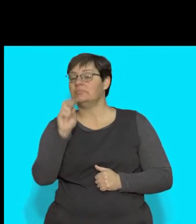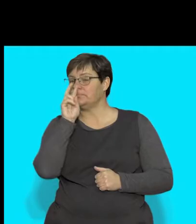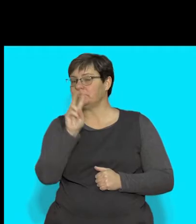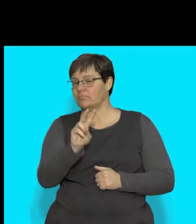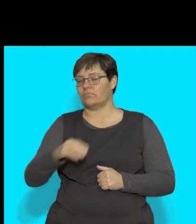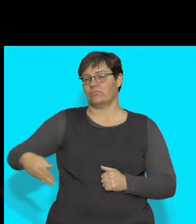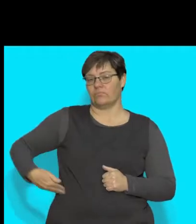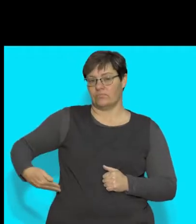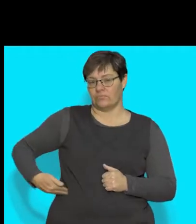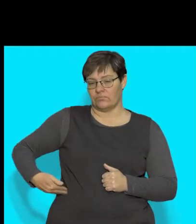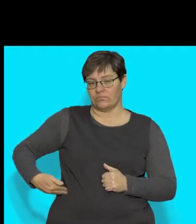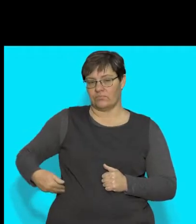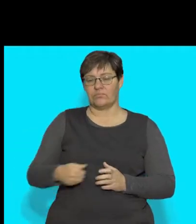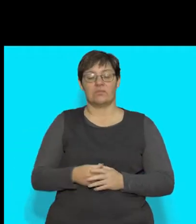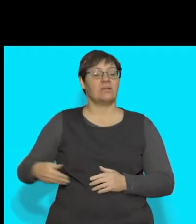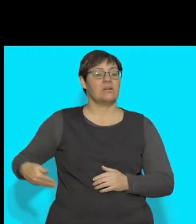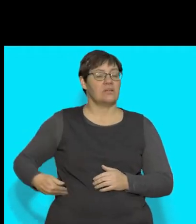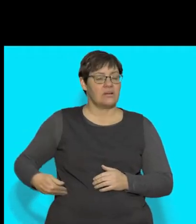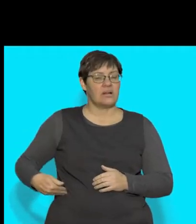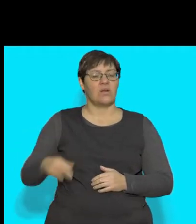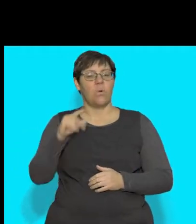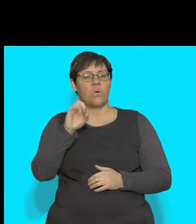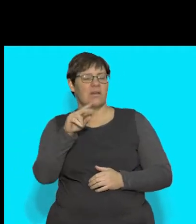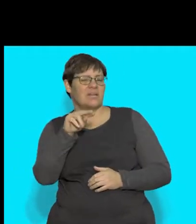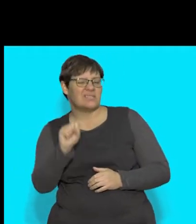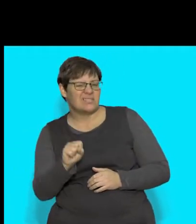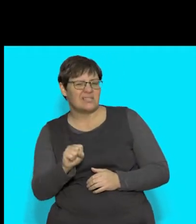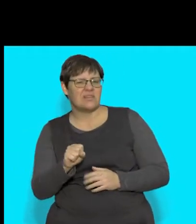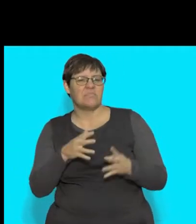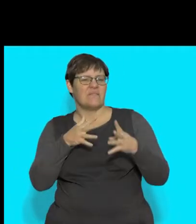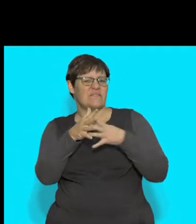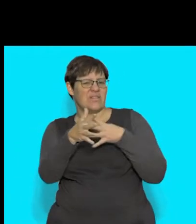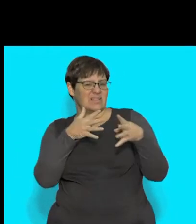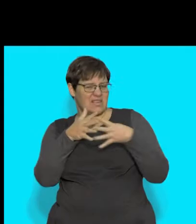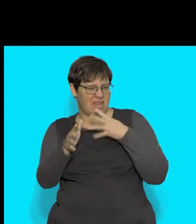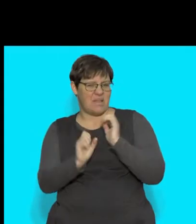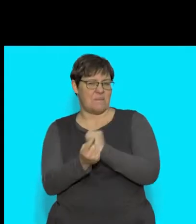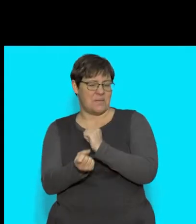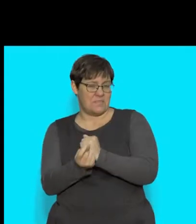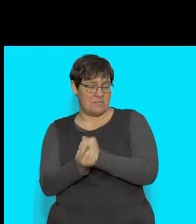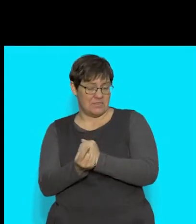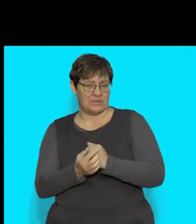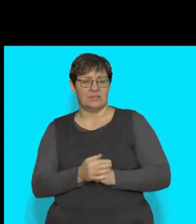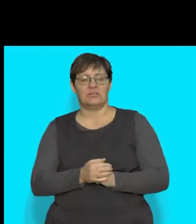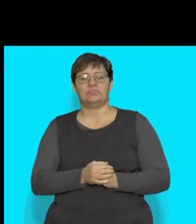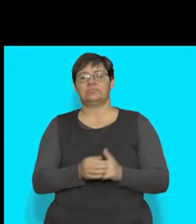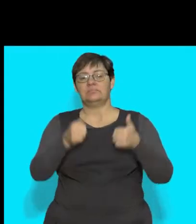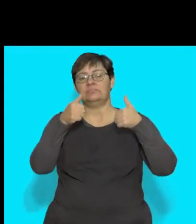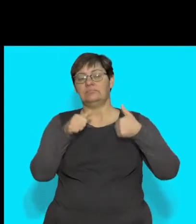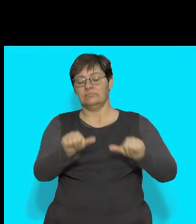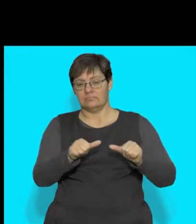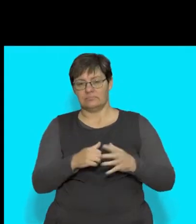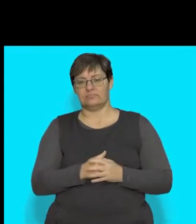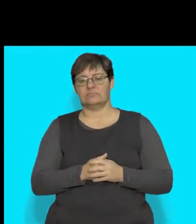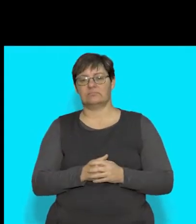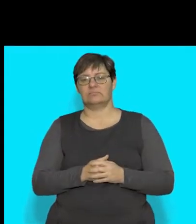The kidney is the organs where filtering is going to occur. Then we're going to make the substance called